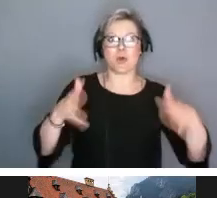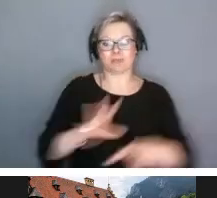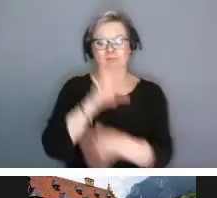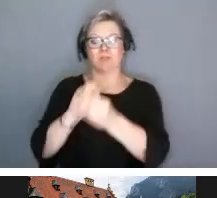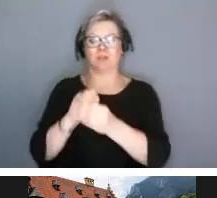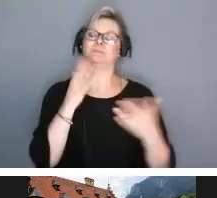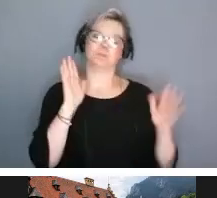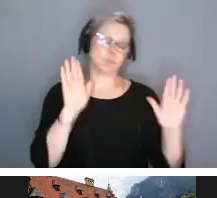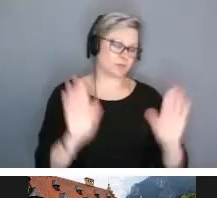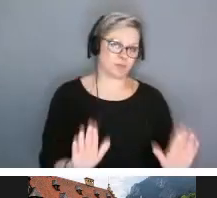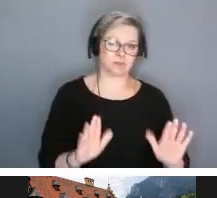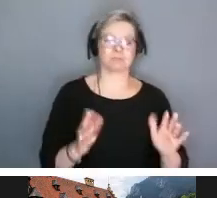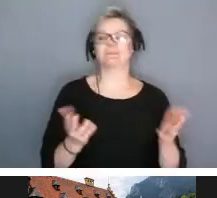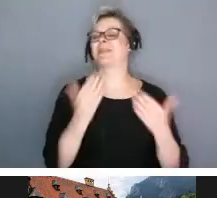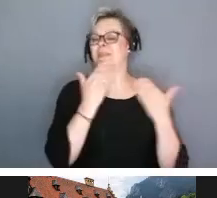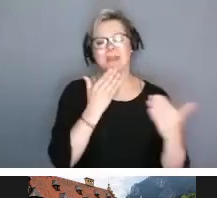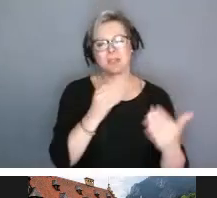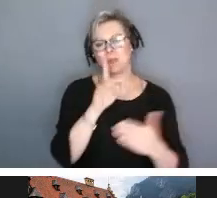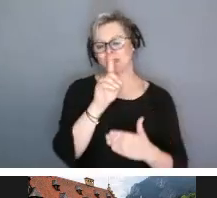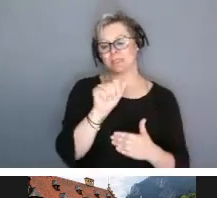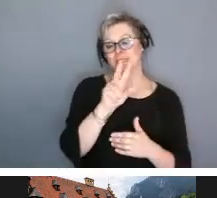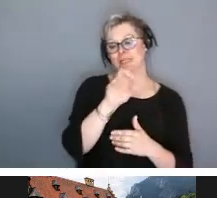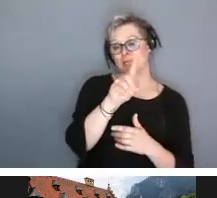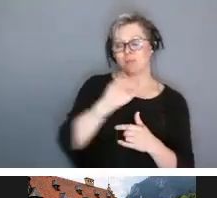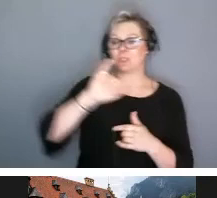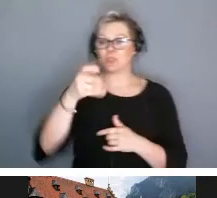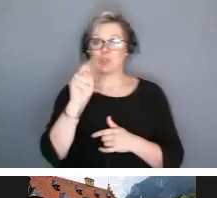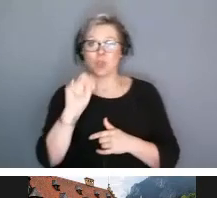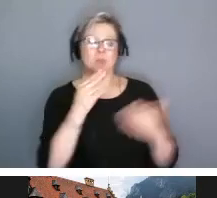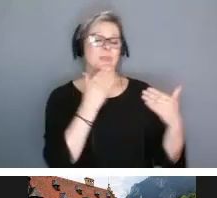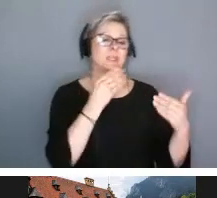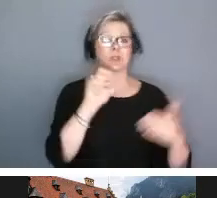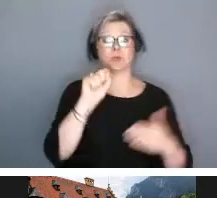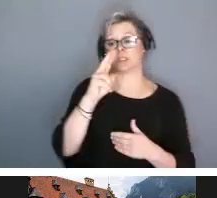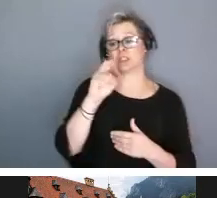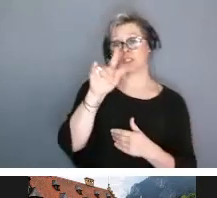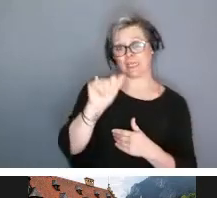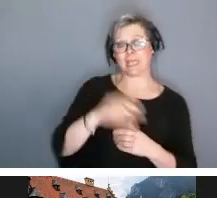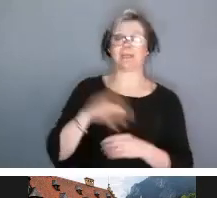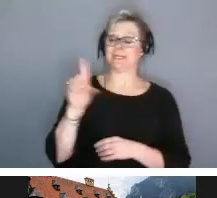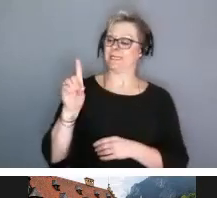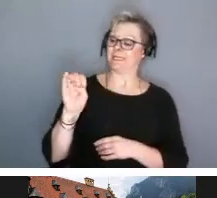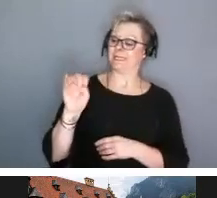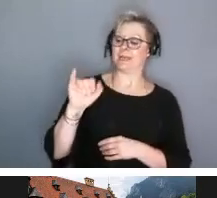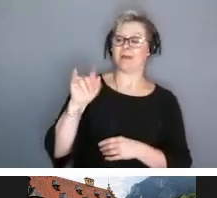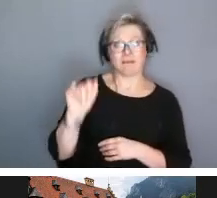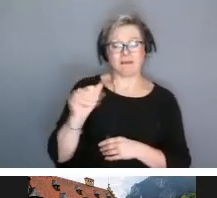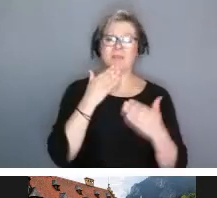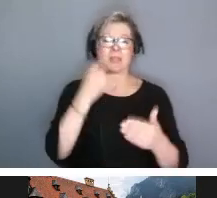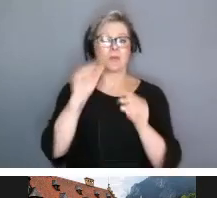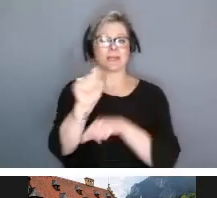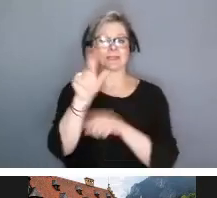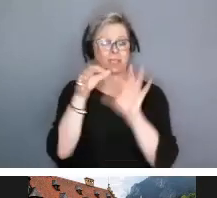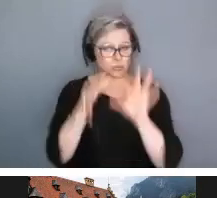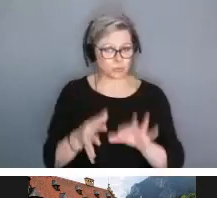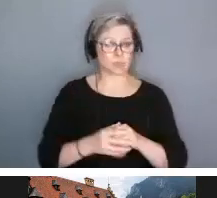again, thank you both David and Joan for joining us today, and Sheila and Danica for our ASL interpreters.